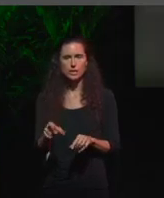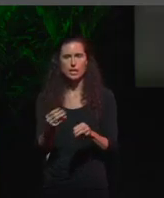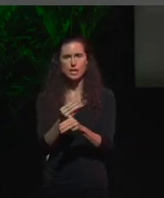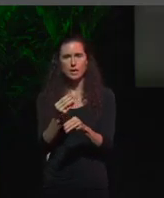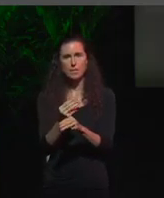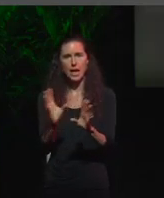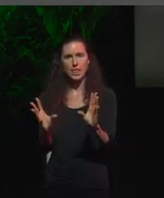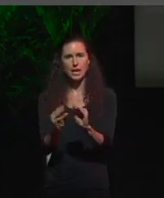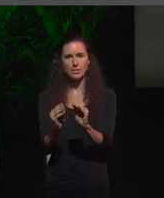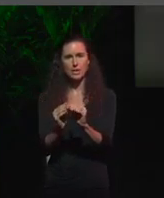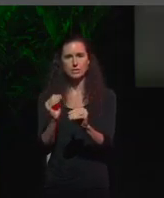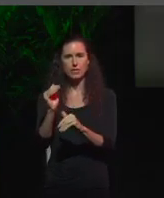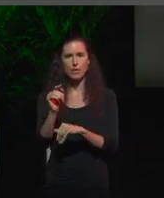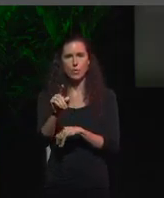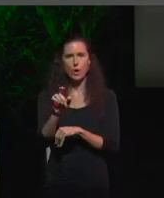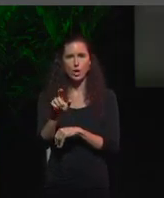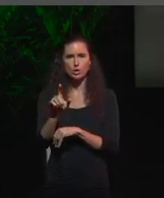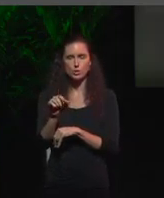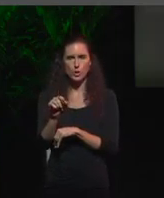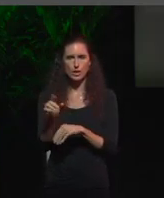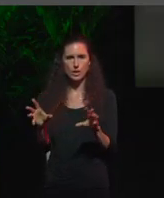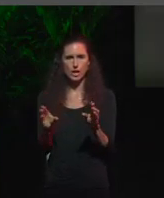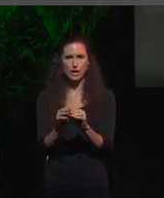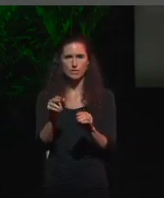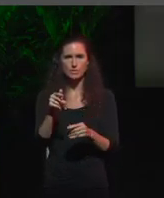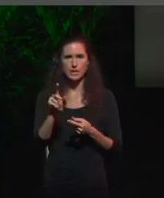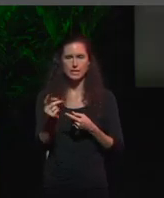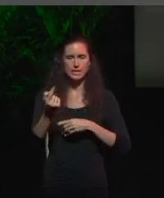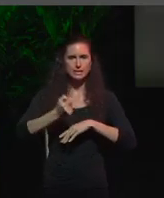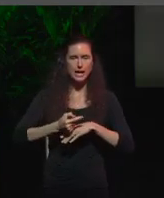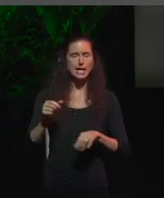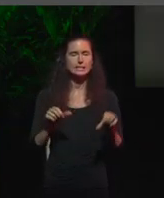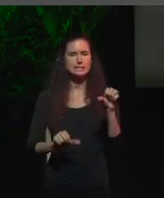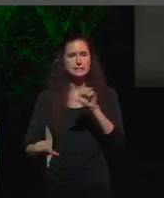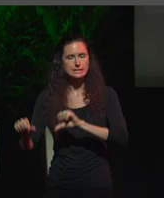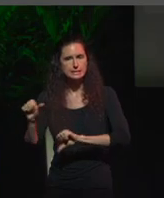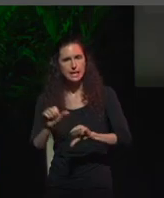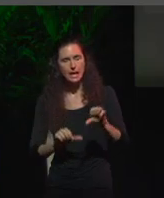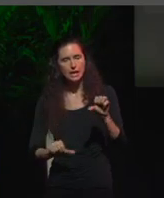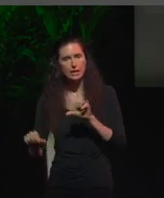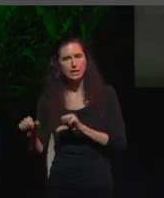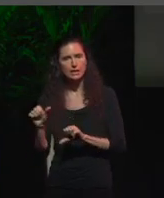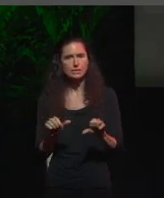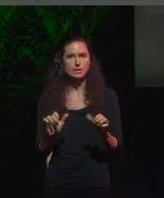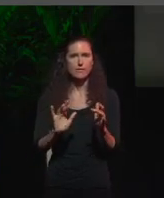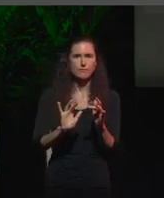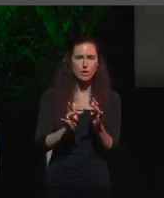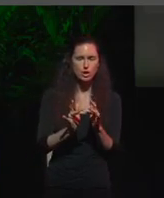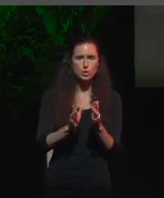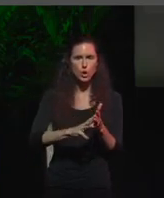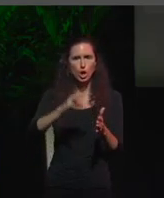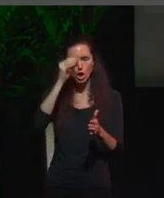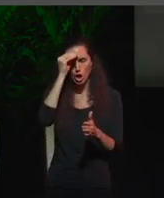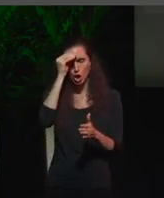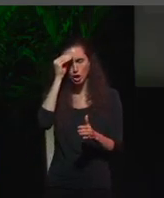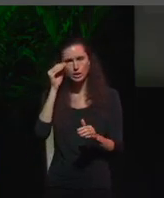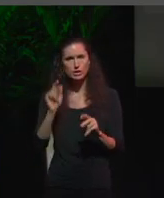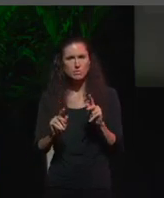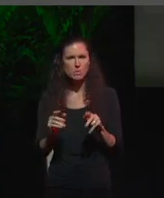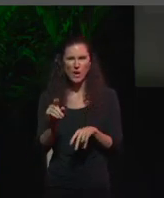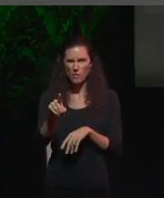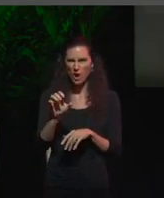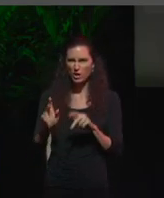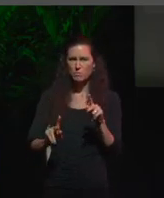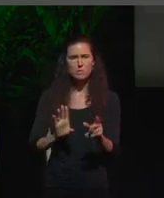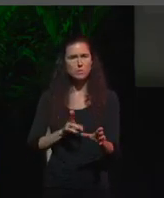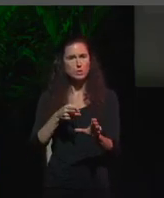Conference had over 120 participants. PD Day, Science Symposium had 70. Virtual Learning Week had 100 participants. So